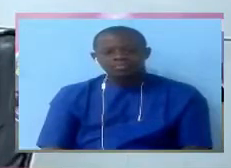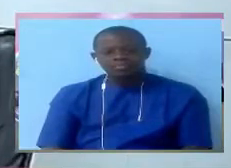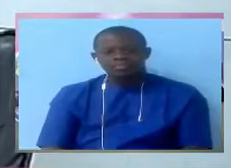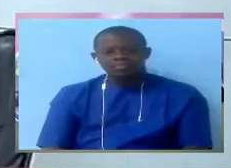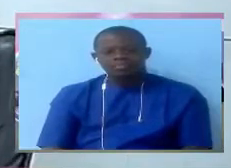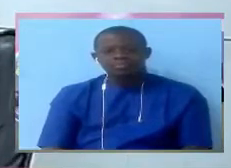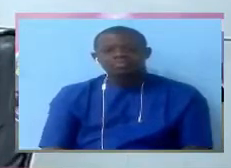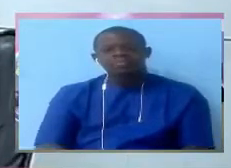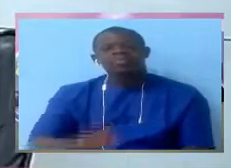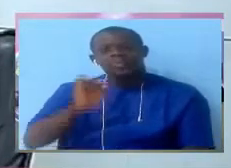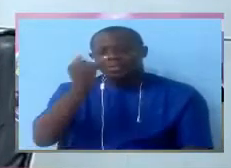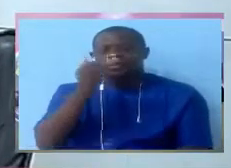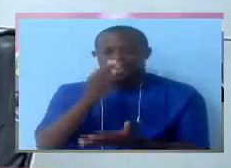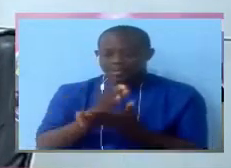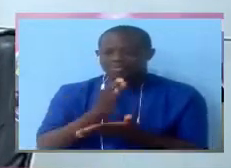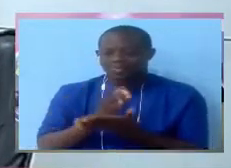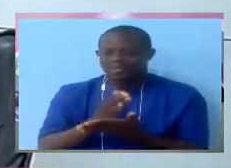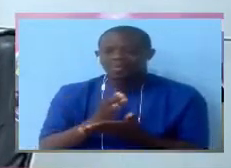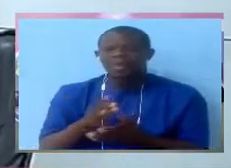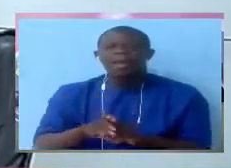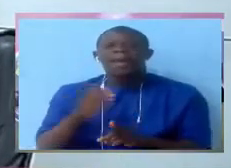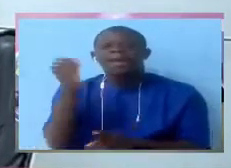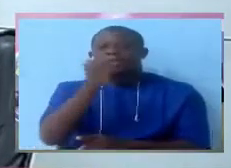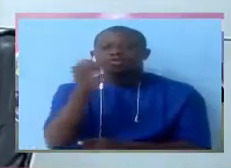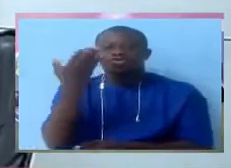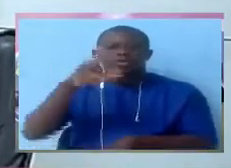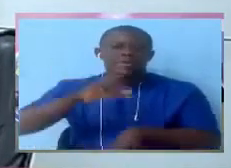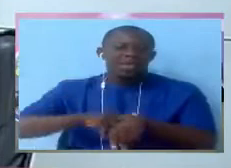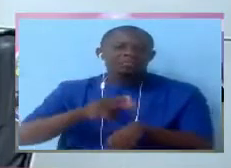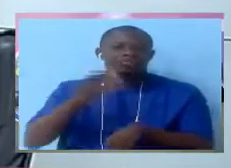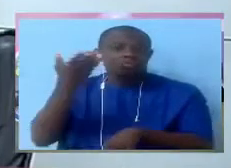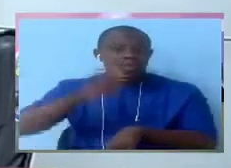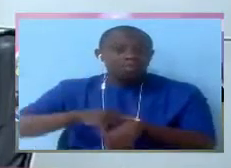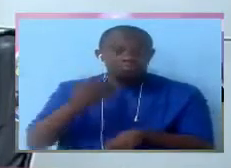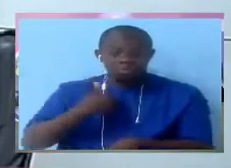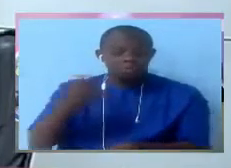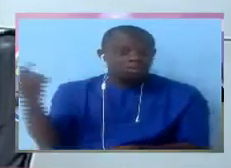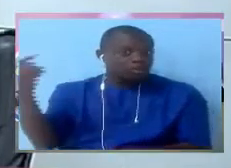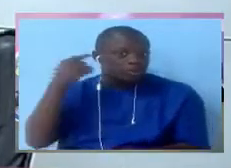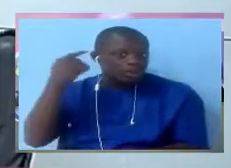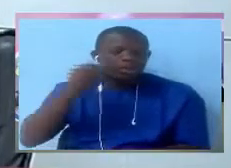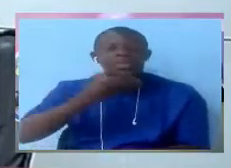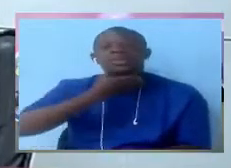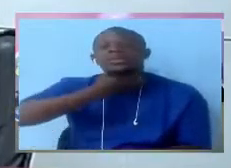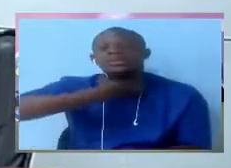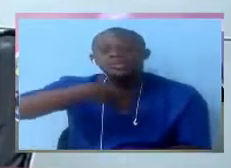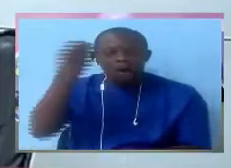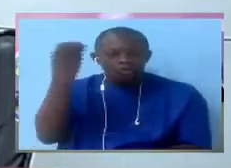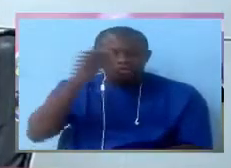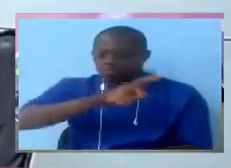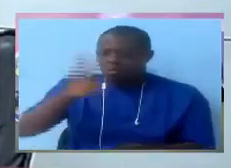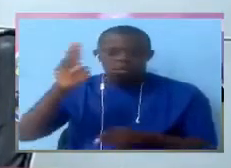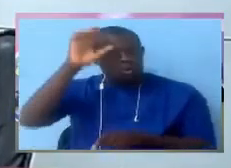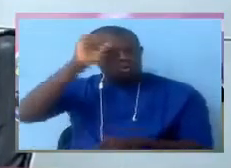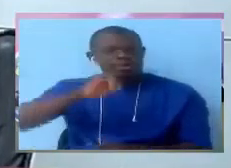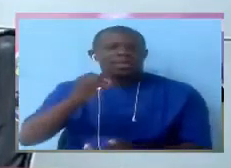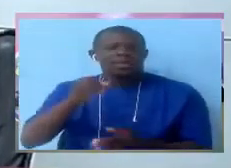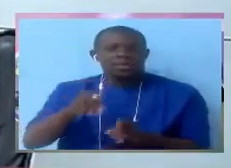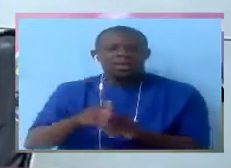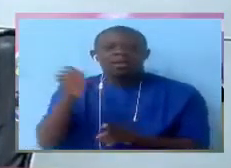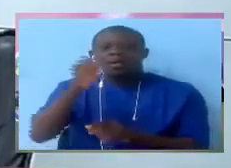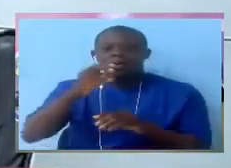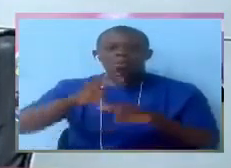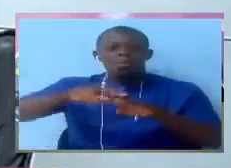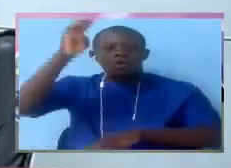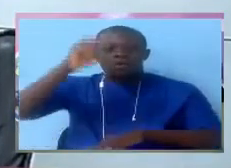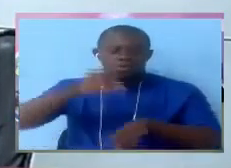la, because sometimes gay dég ay yuhu fofu nonu. Exactly, because most of the time dun dé bu ko def yoyu bëcëk bi way